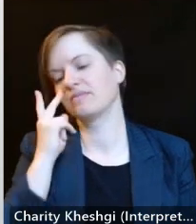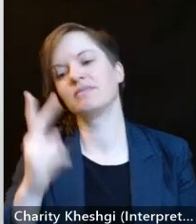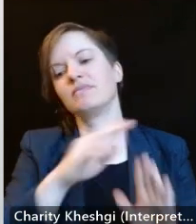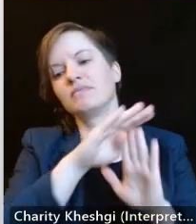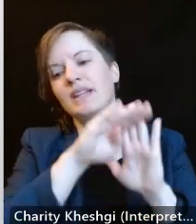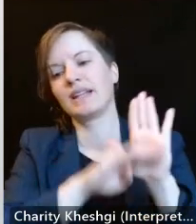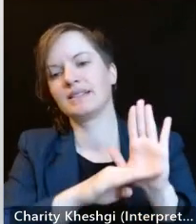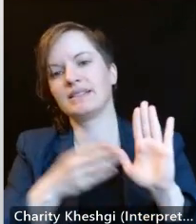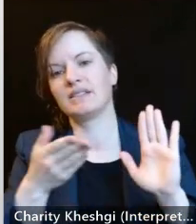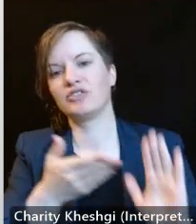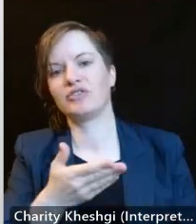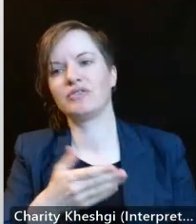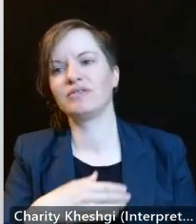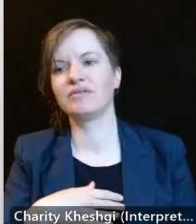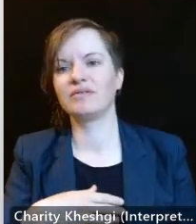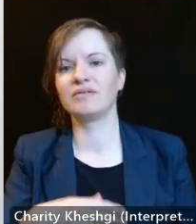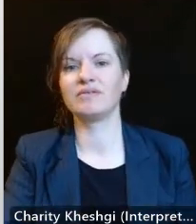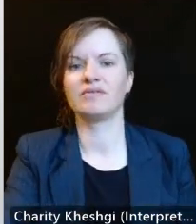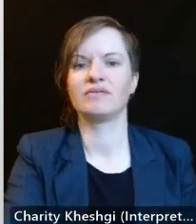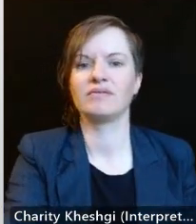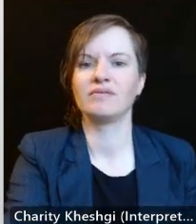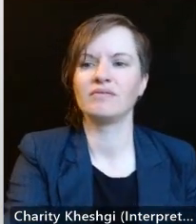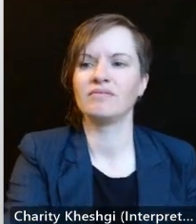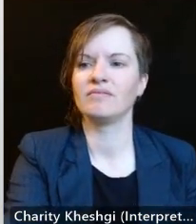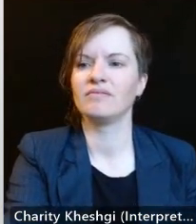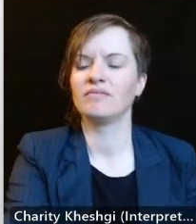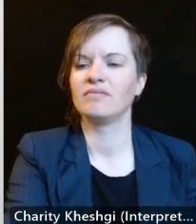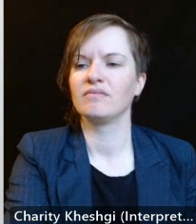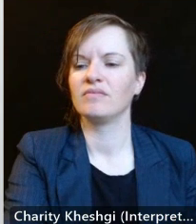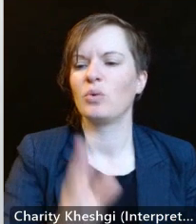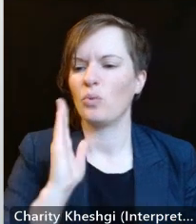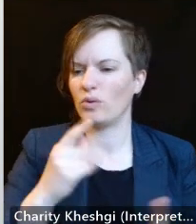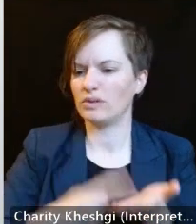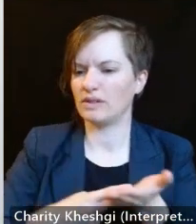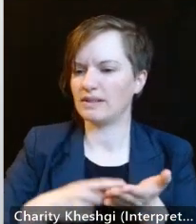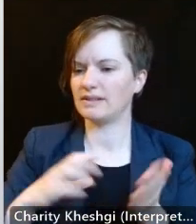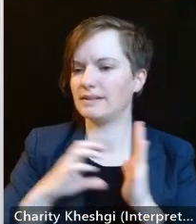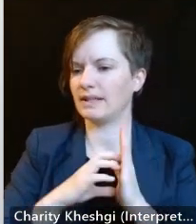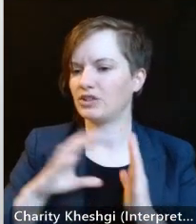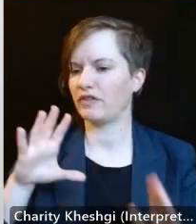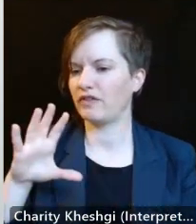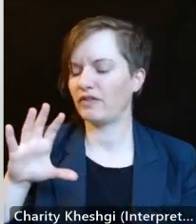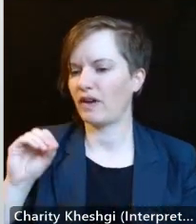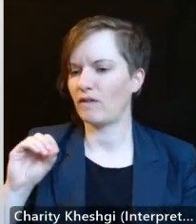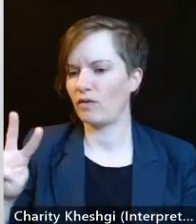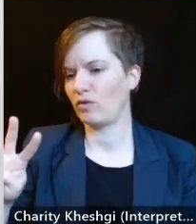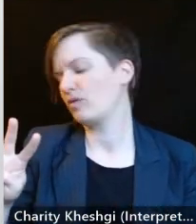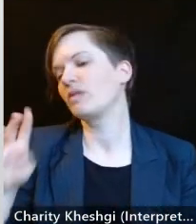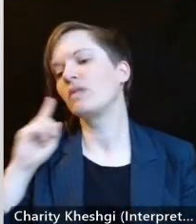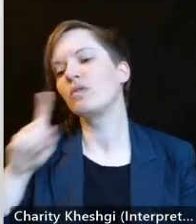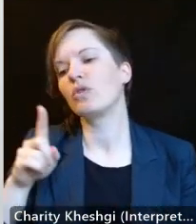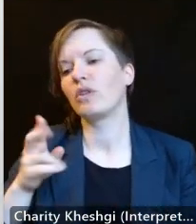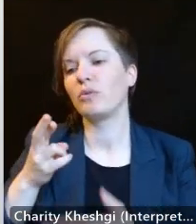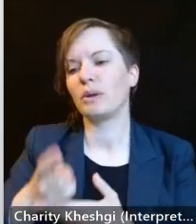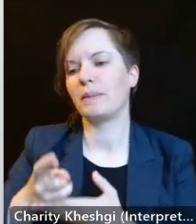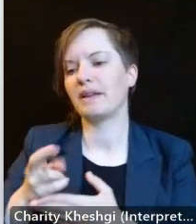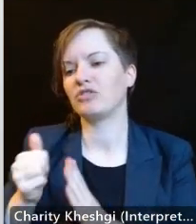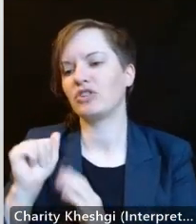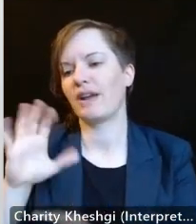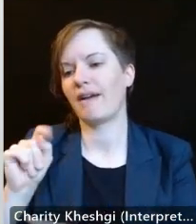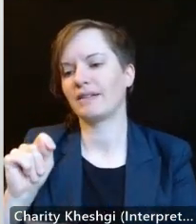discussing Section 504 of the Rehabilitation Act, and then Title II of